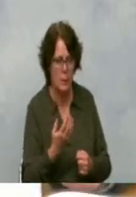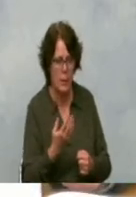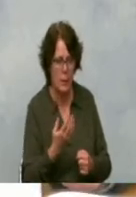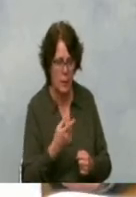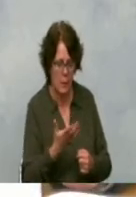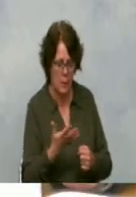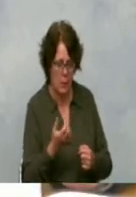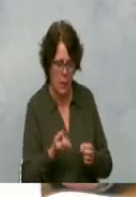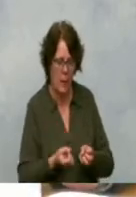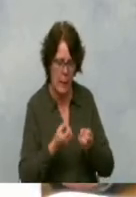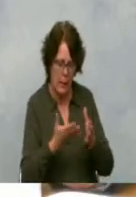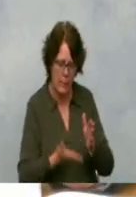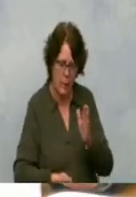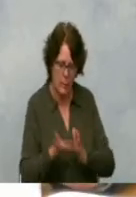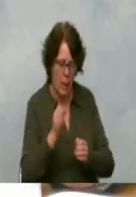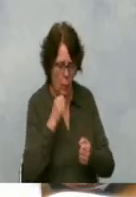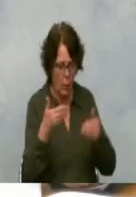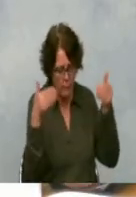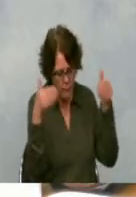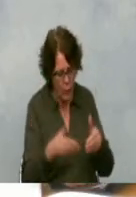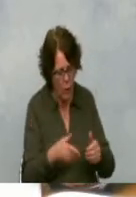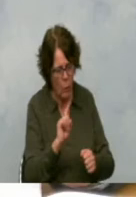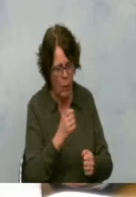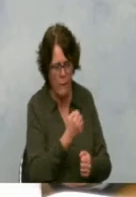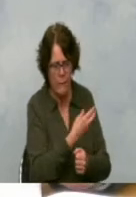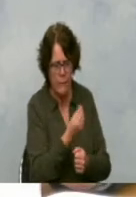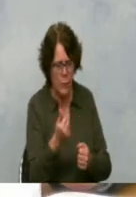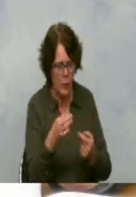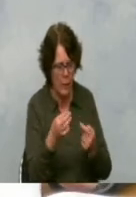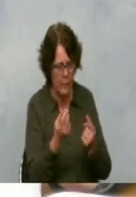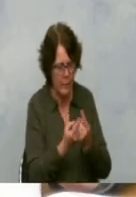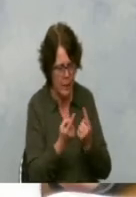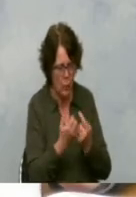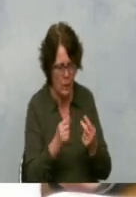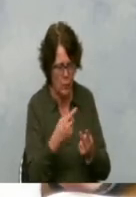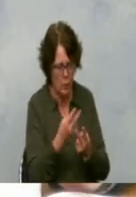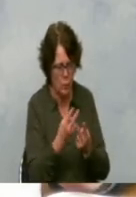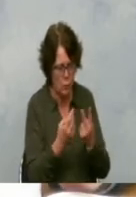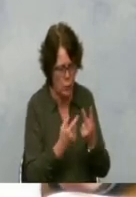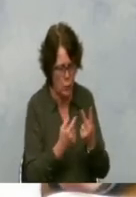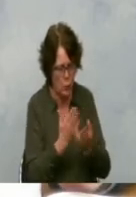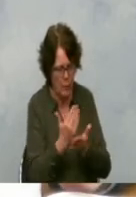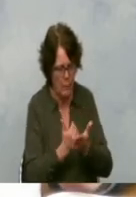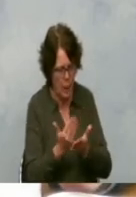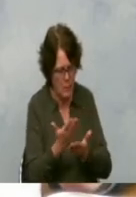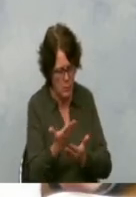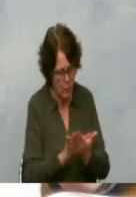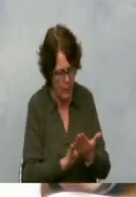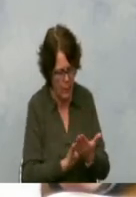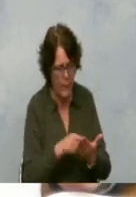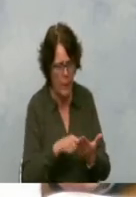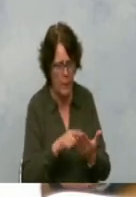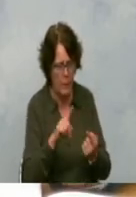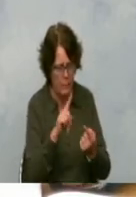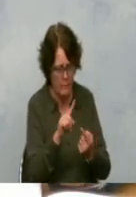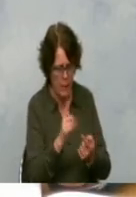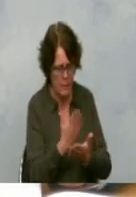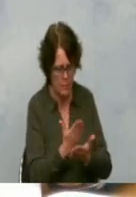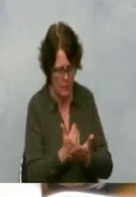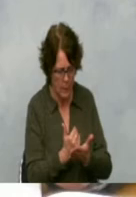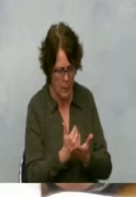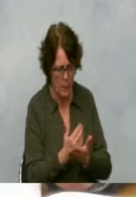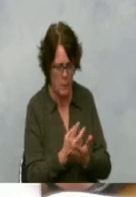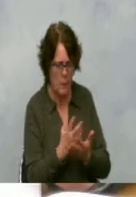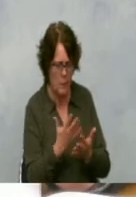update, I'm going to focus on 2 things. There are really 2 parts to the paper. The first part looks